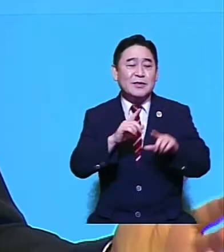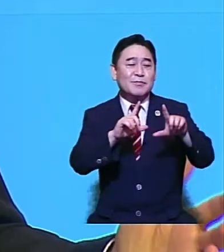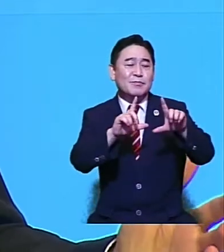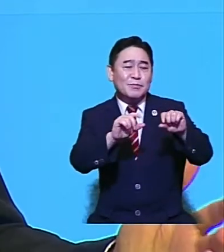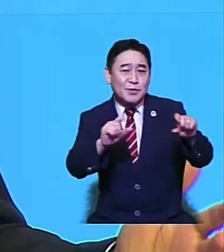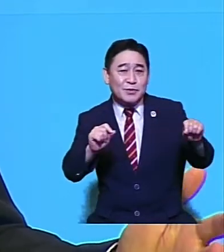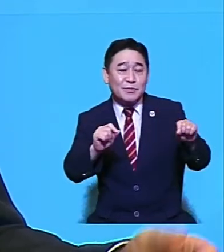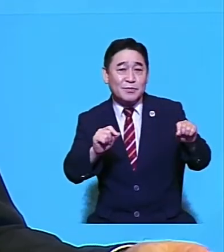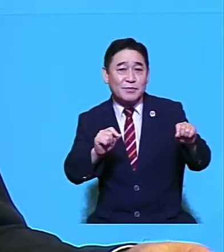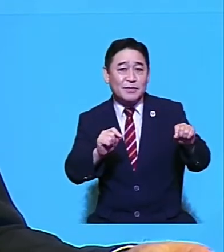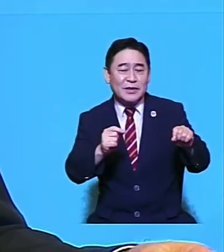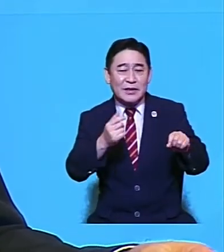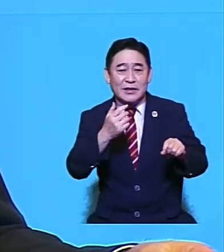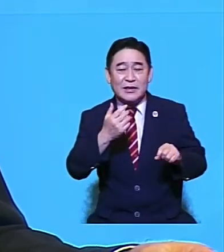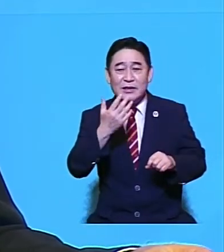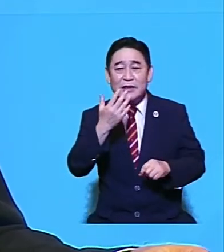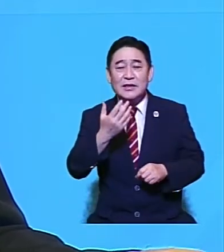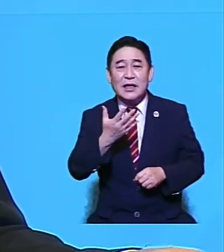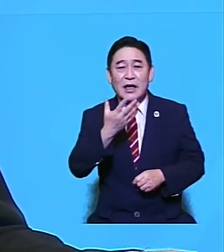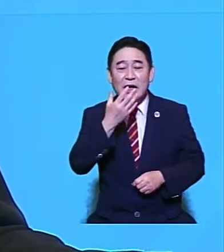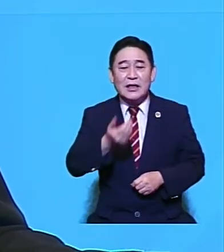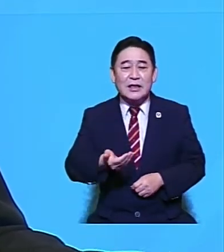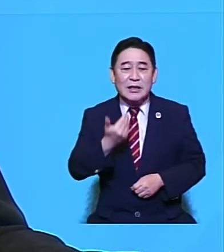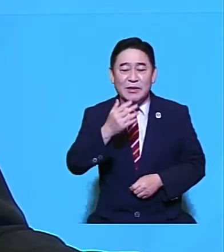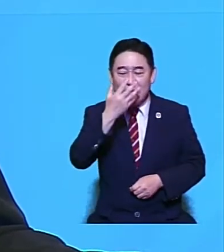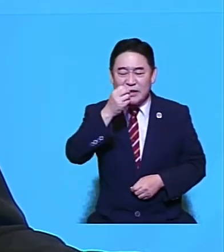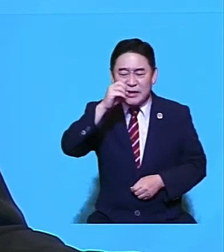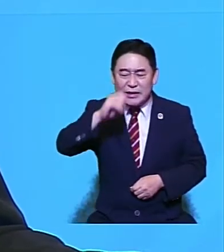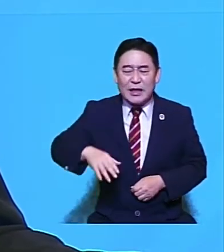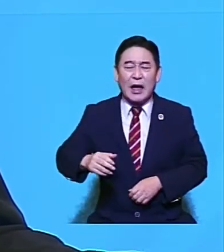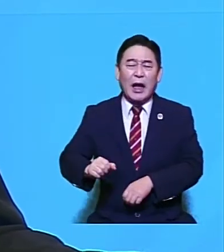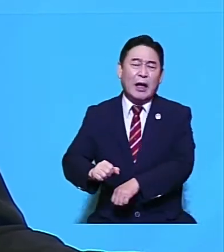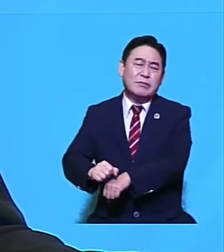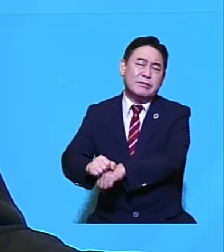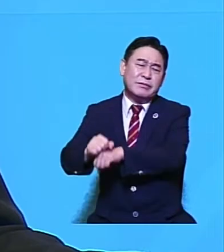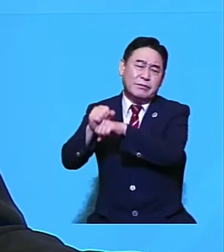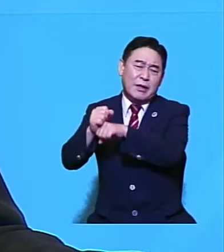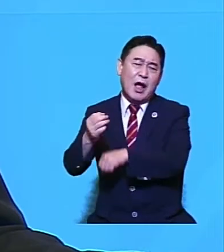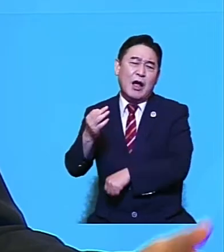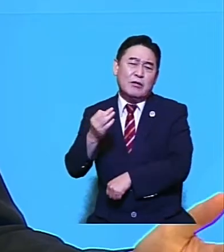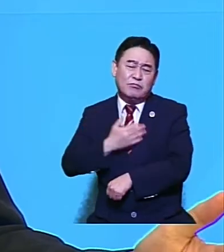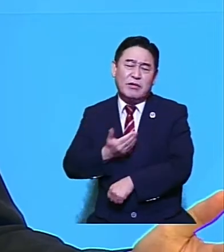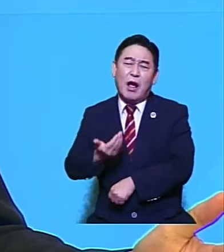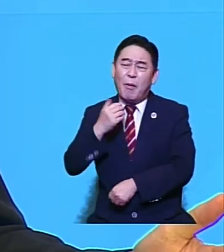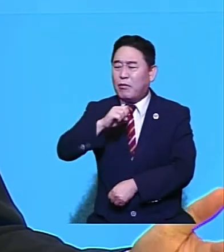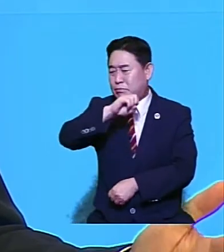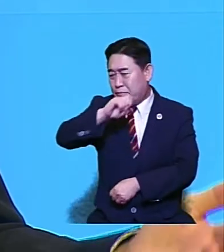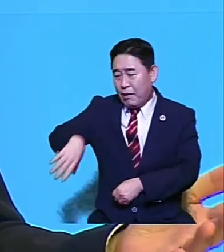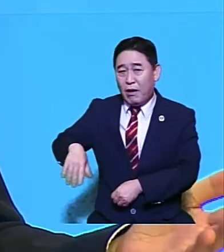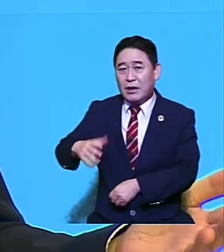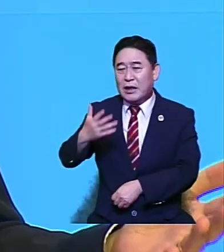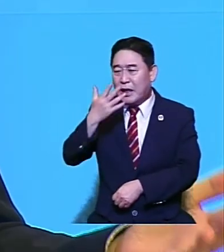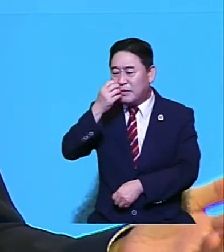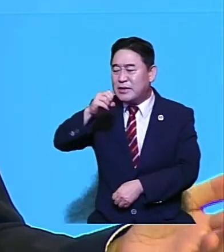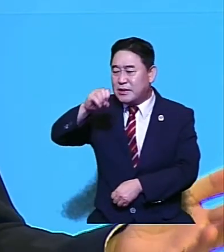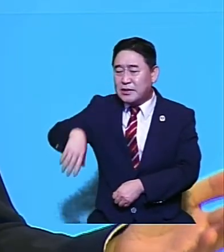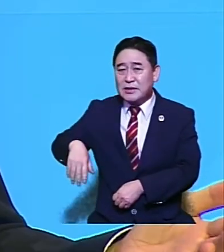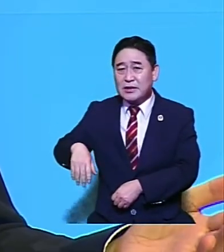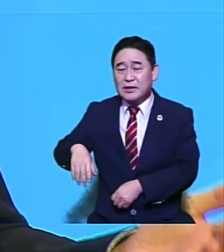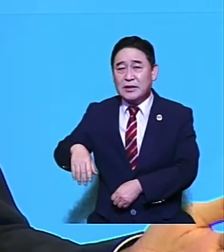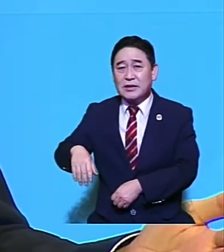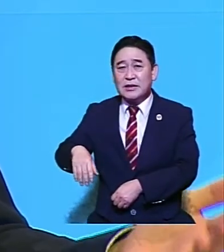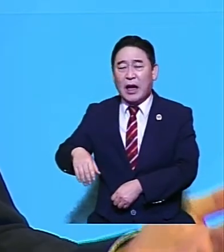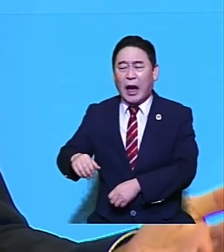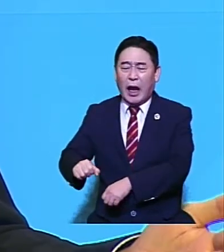large amounts of food that don't reach poor people. And in cases where there is hunger, there are many examples of places where people